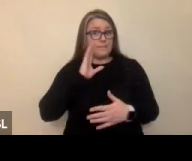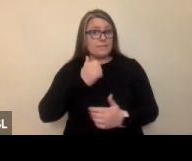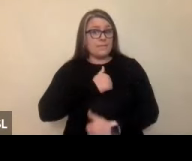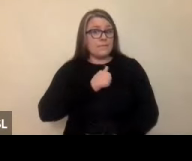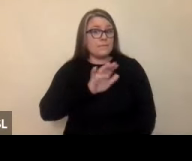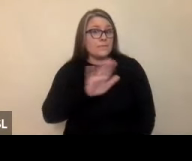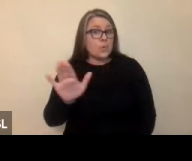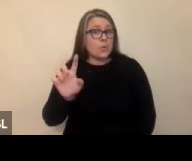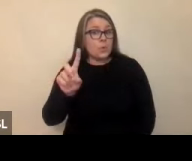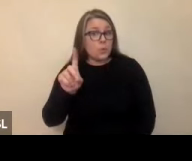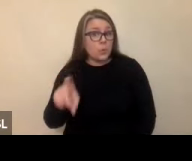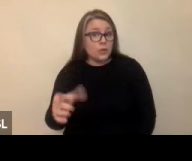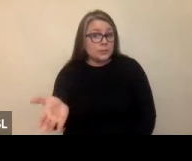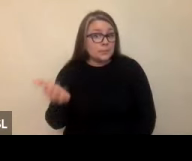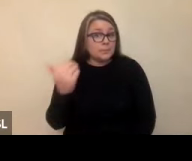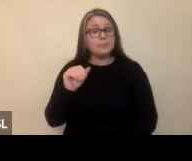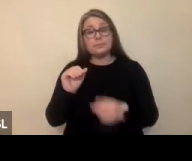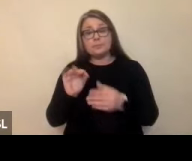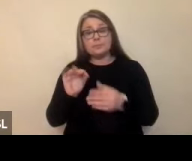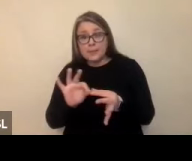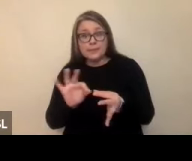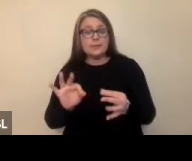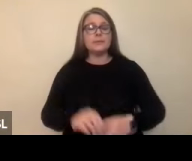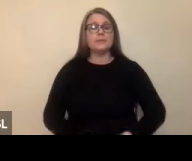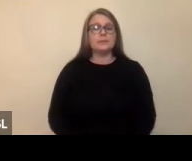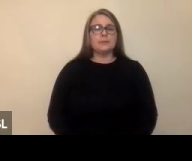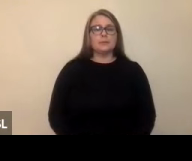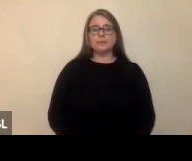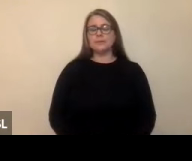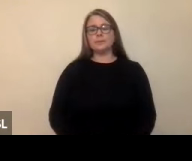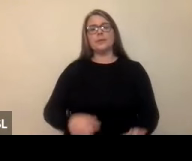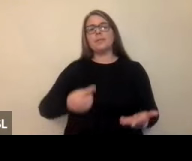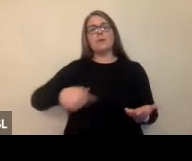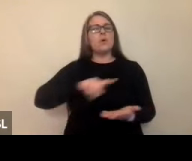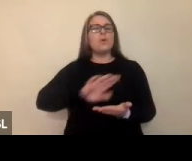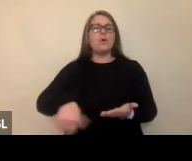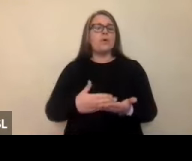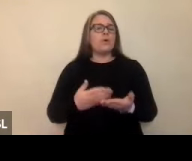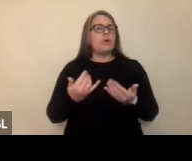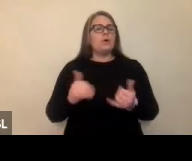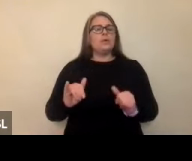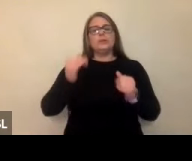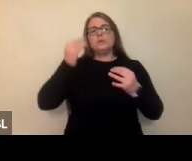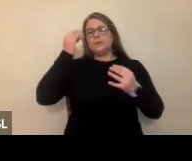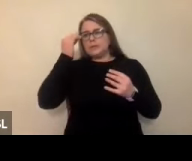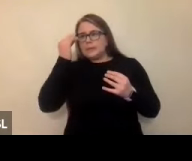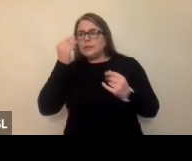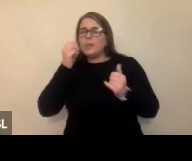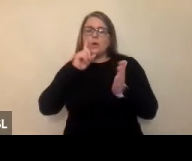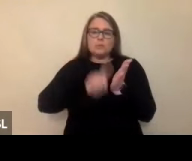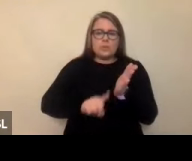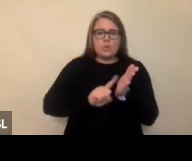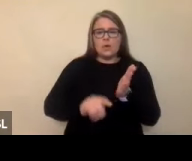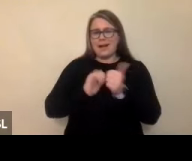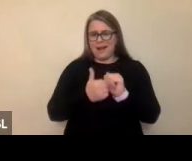questions or anything that they want to offer. I think, all of us are still kind of thinking about and exploring how do we actually engage today to